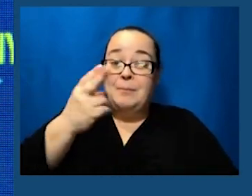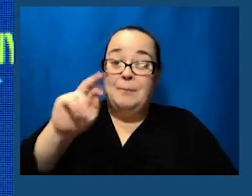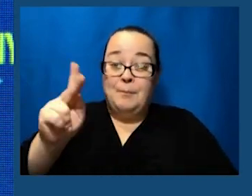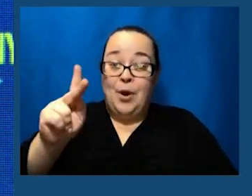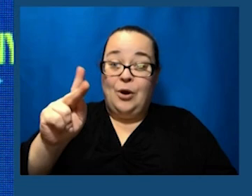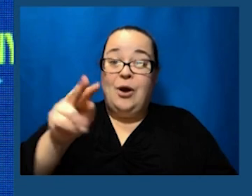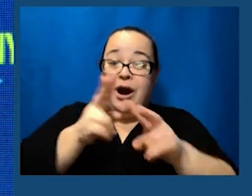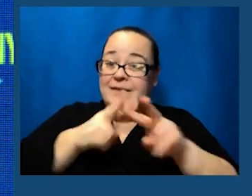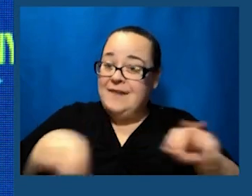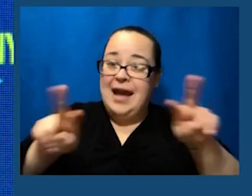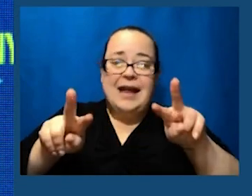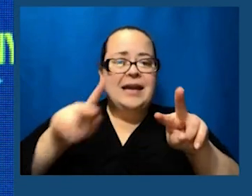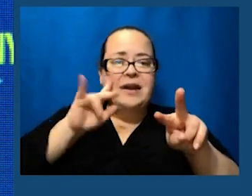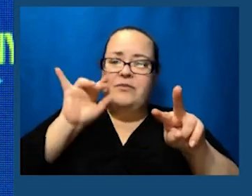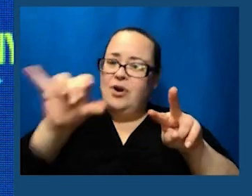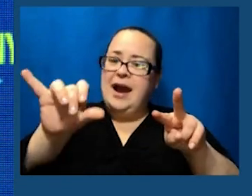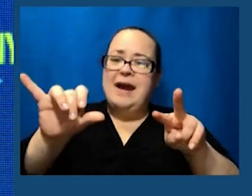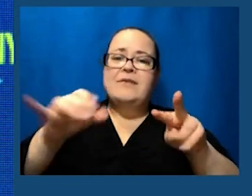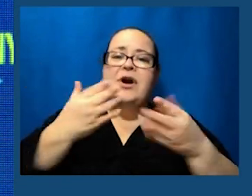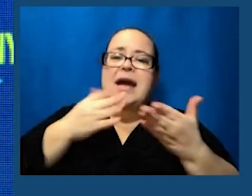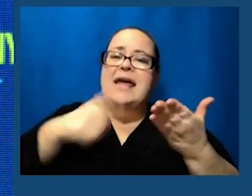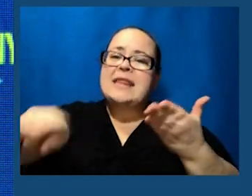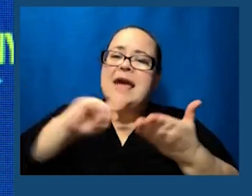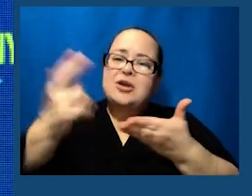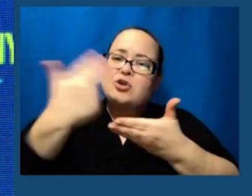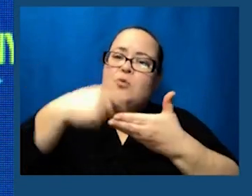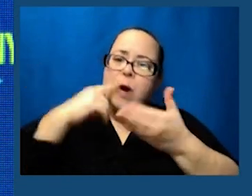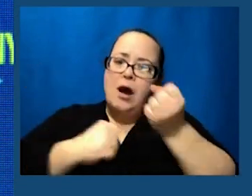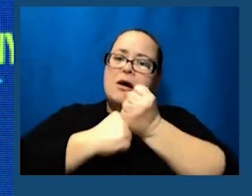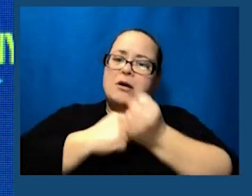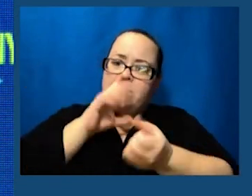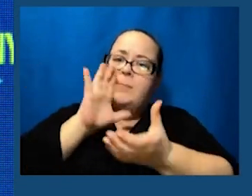believing in this area. Thank you, everyone. Thank you.